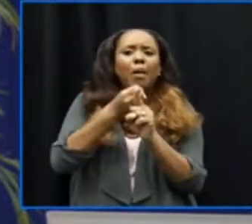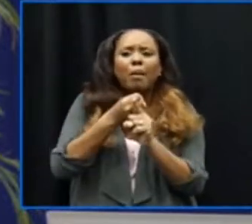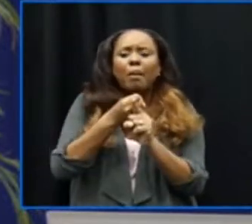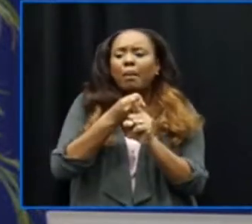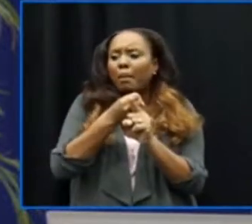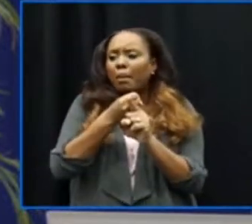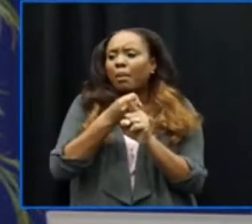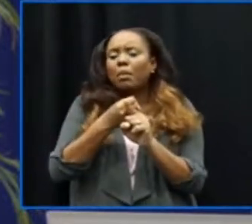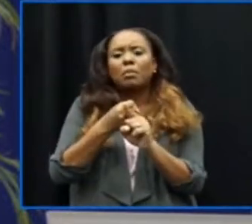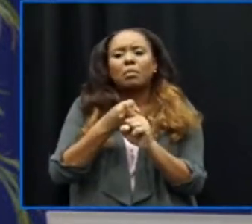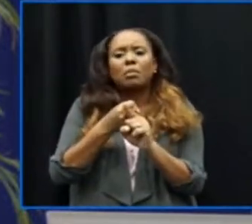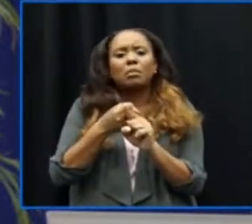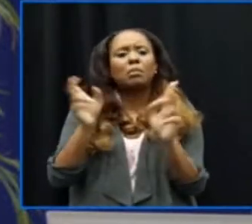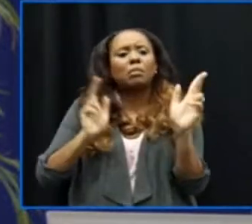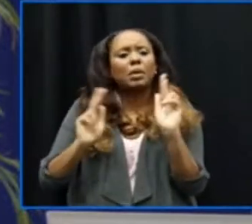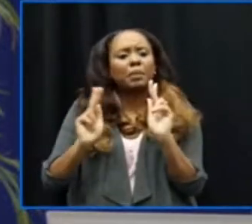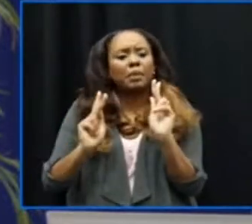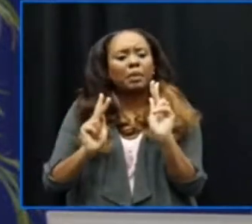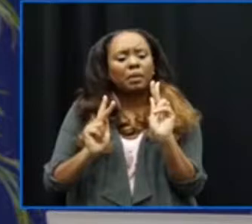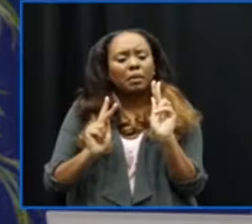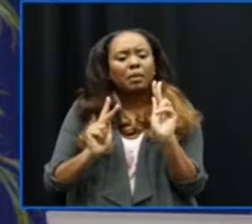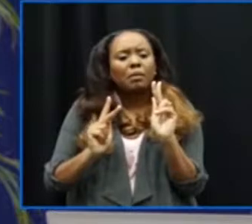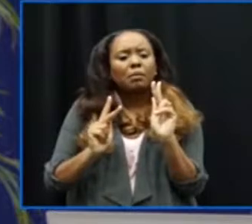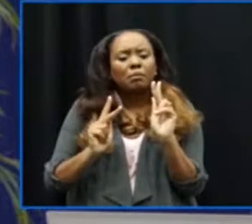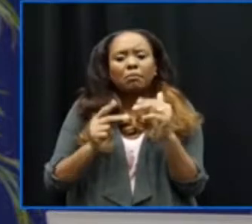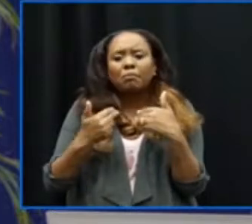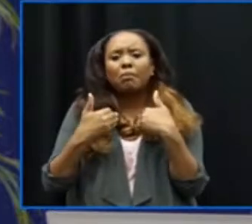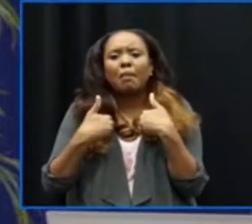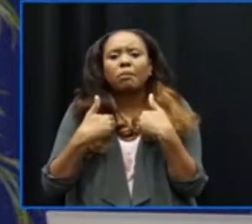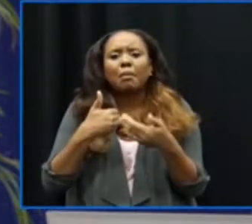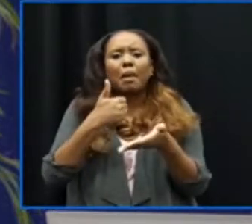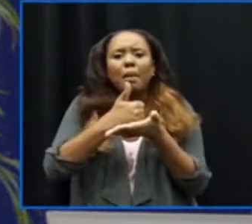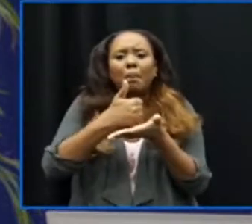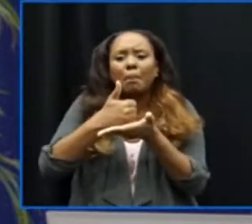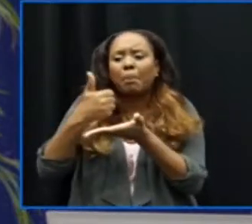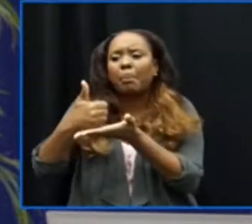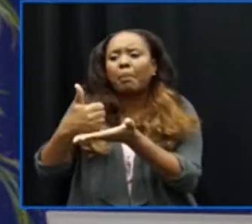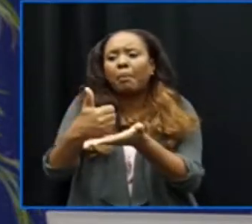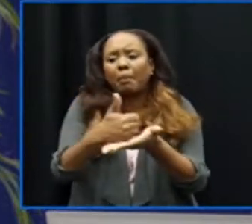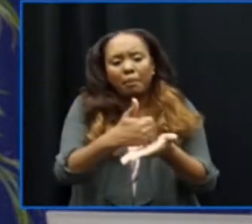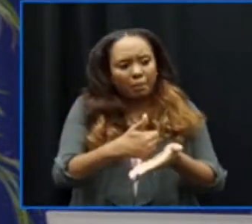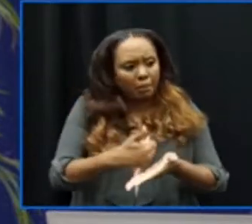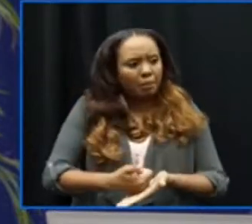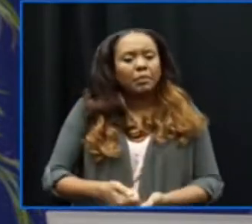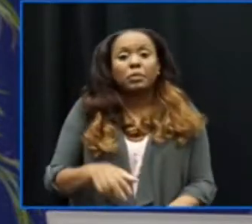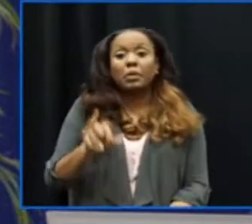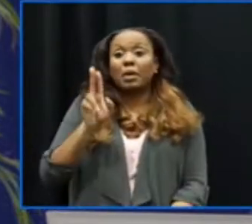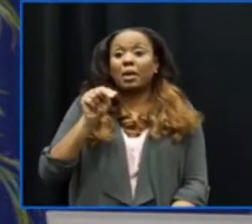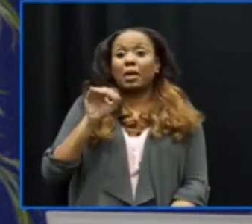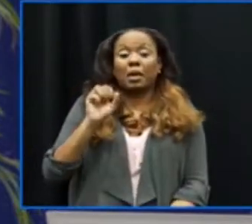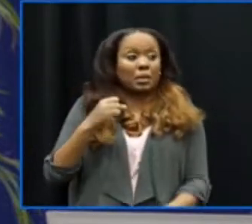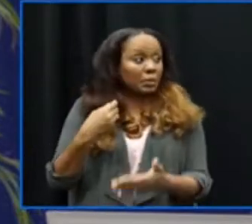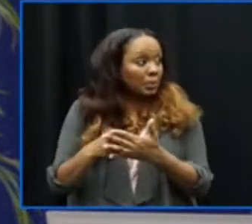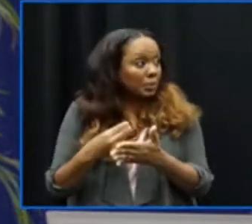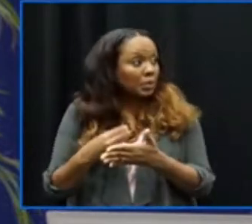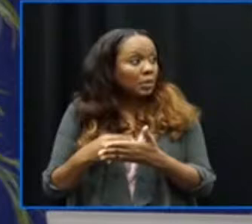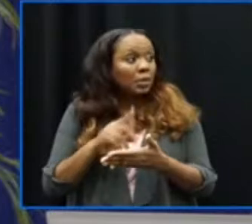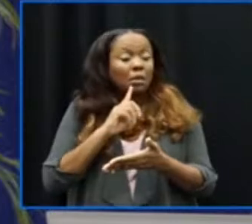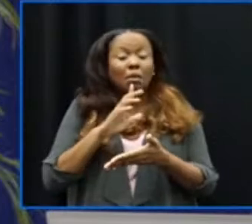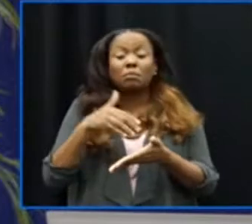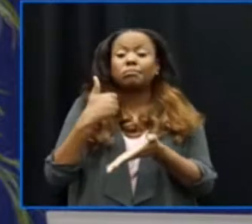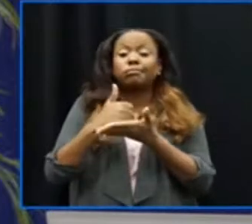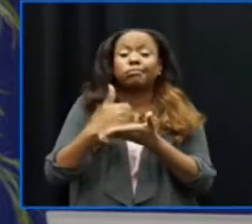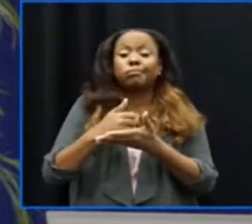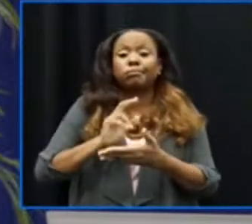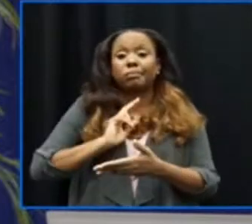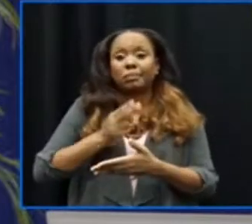to me, the fund is an essential component of who we are, but also it's played its role in the